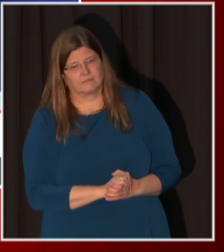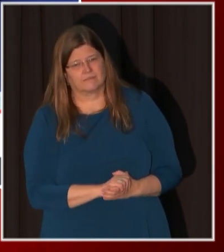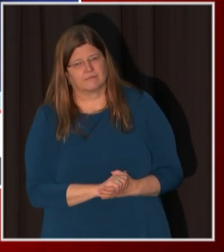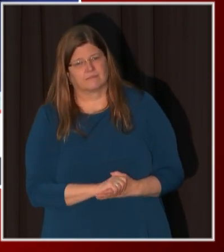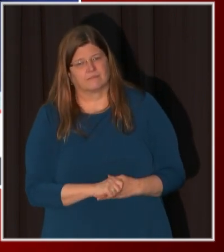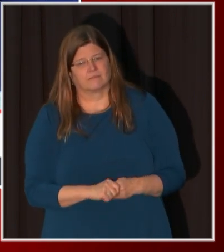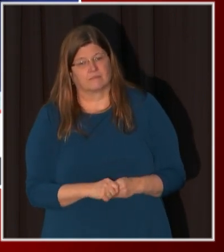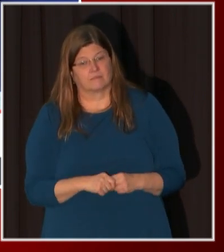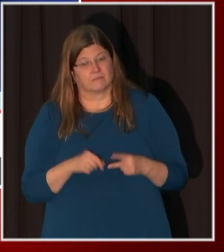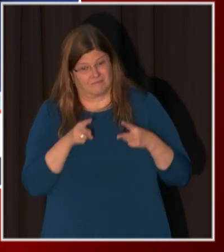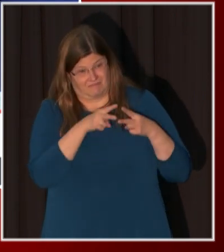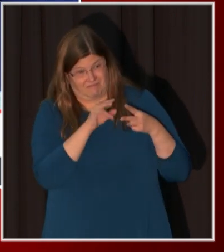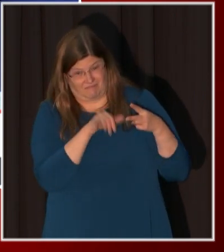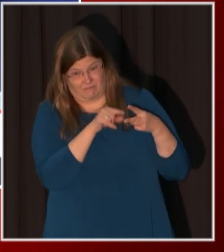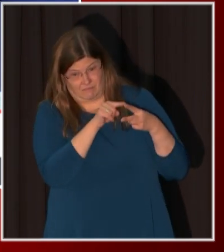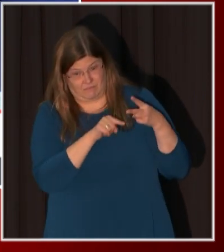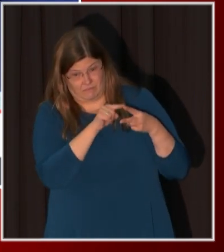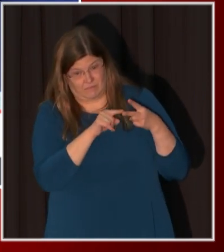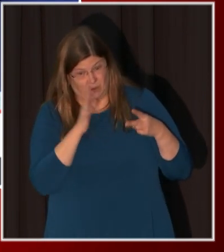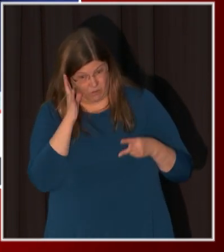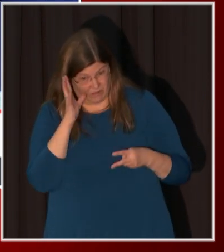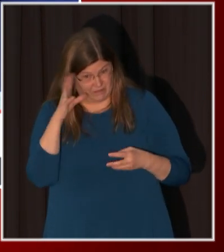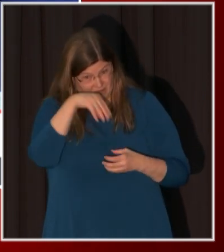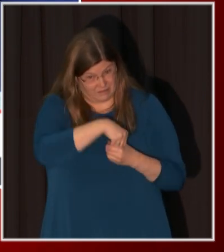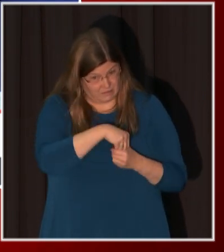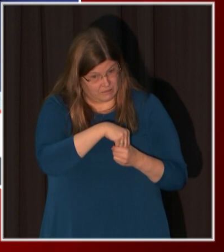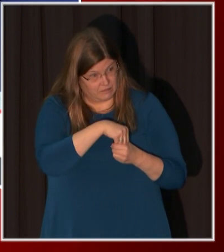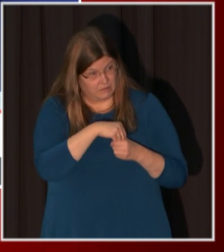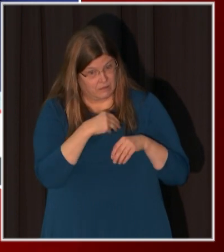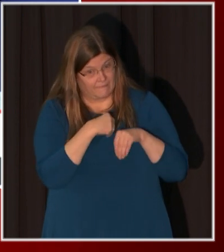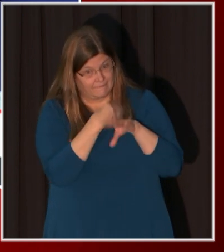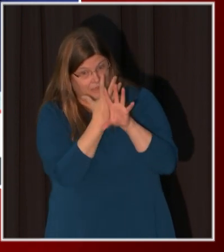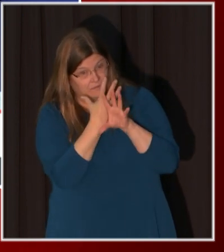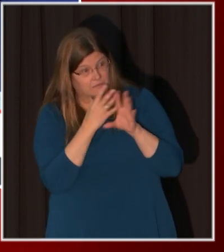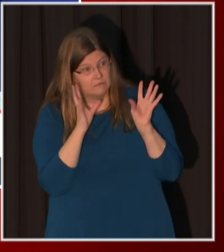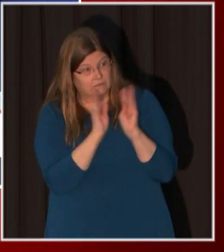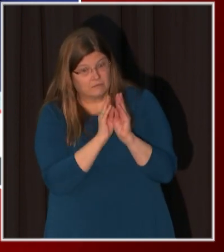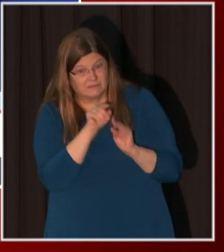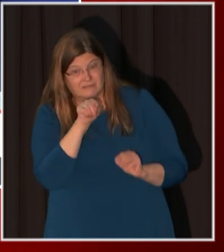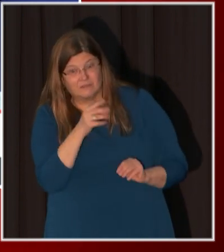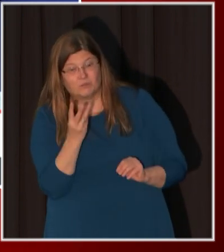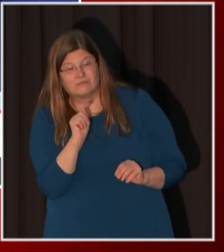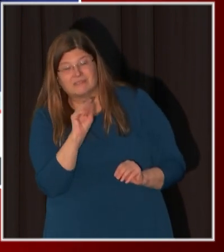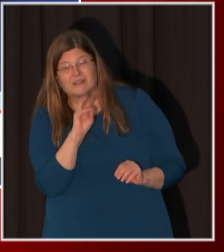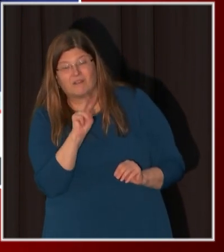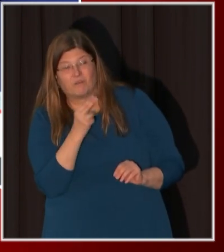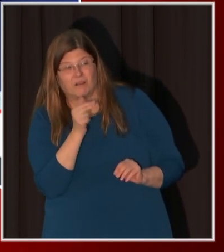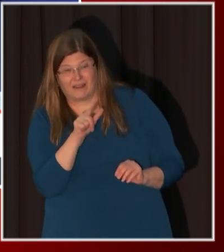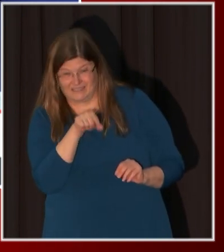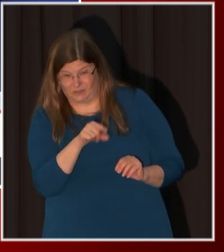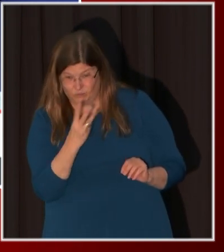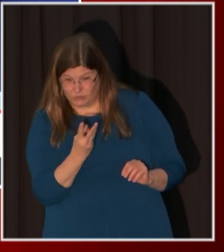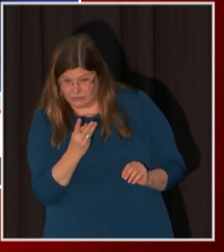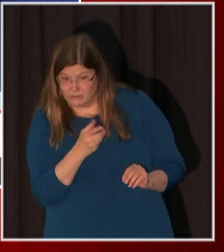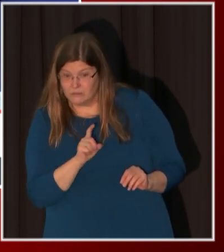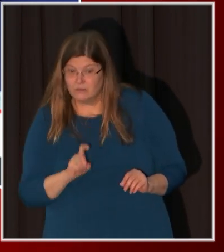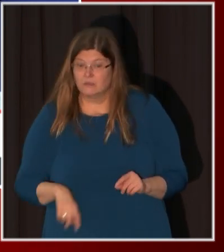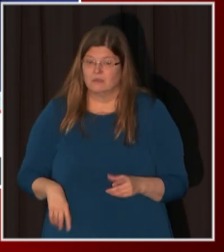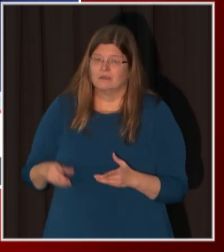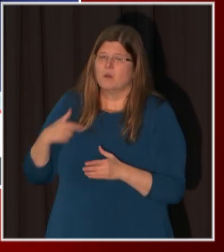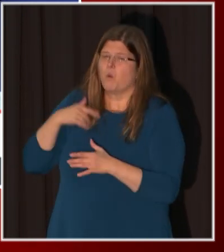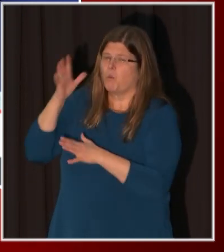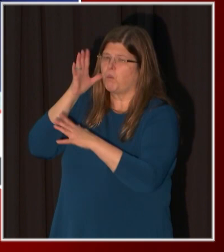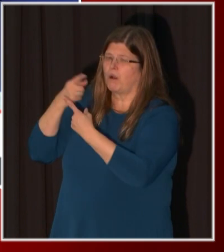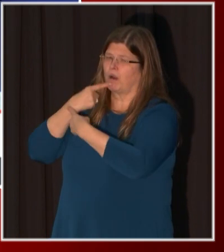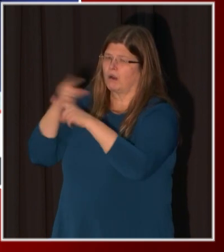town hall on Wednesday? We will announce an agenda for the town hall coming up.